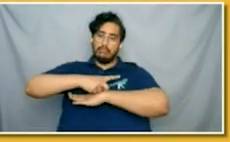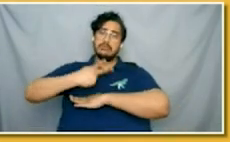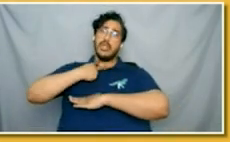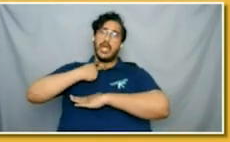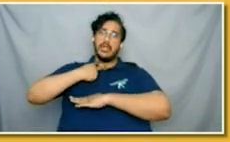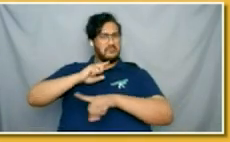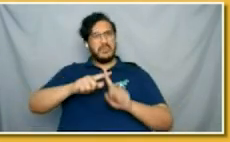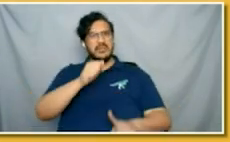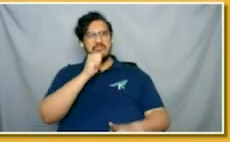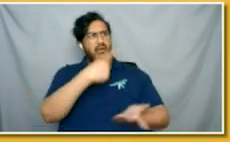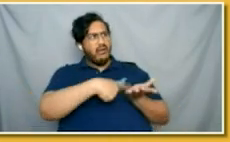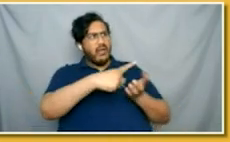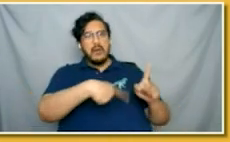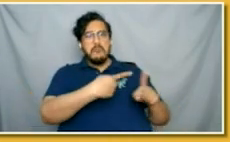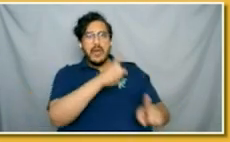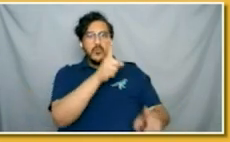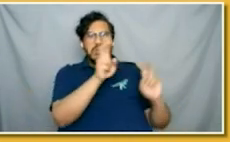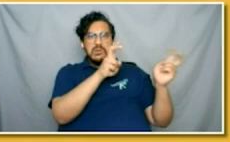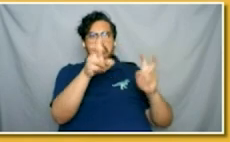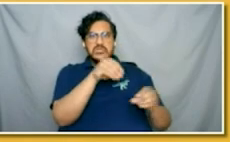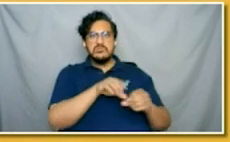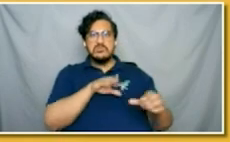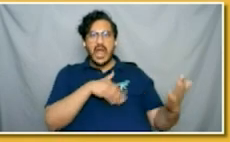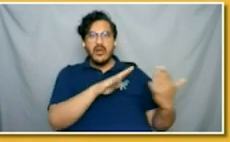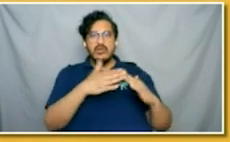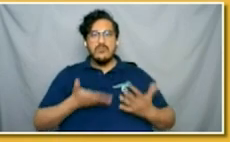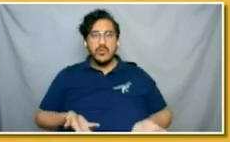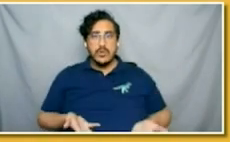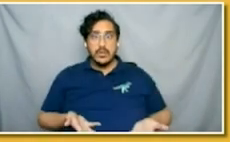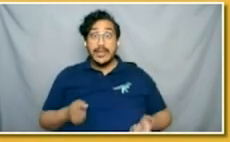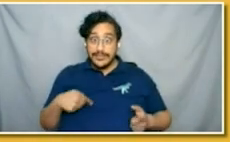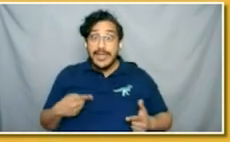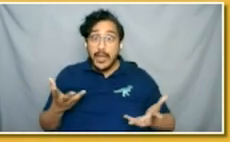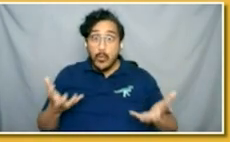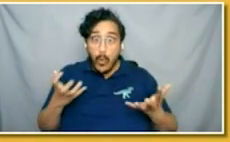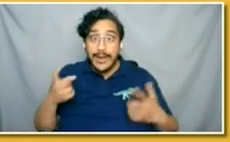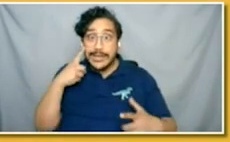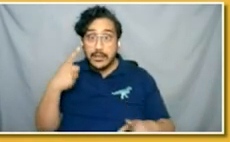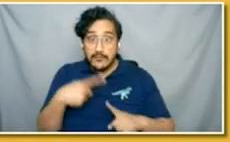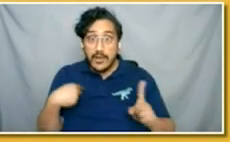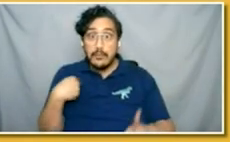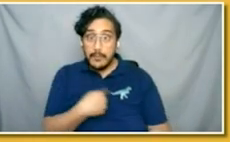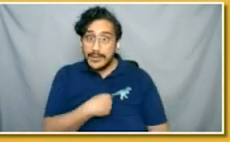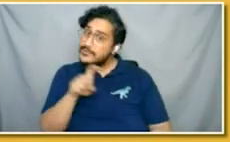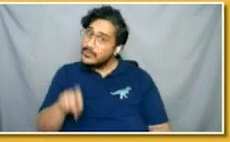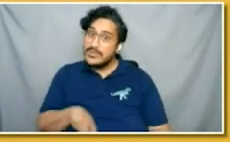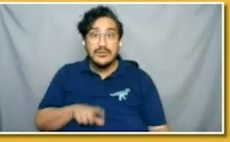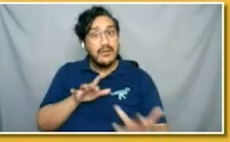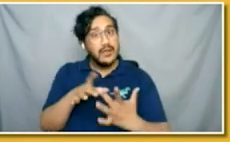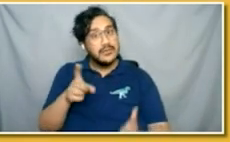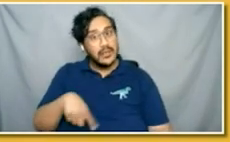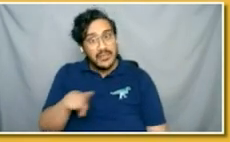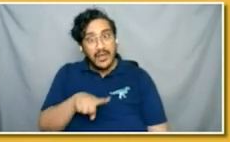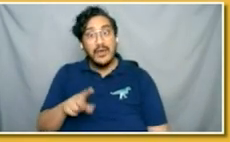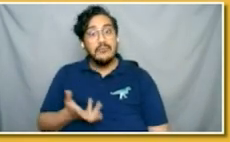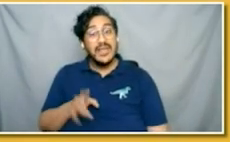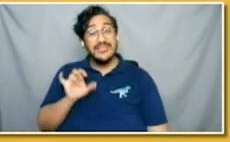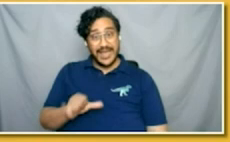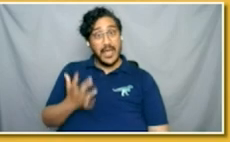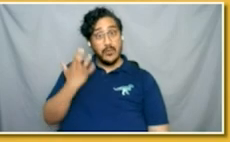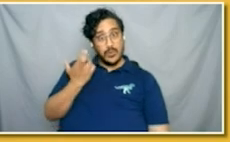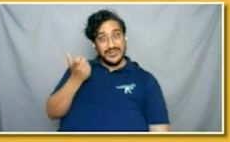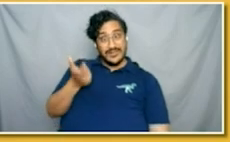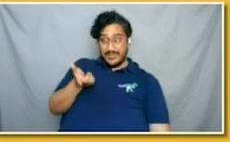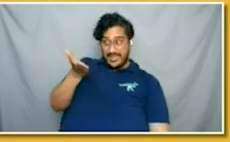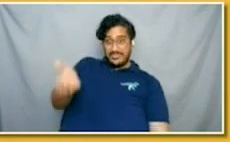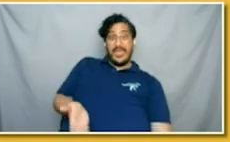stuff. They are wanting to hear from us. We've got to contact them. That's what they are there for. Else they're going to be twiddling in